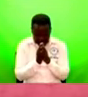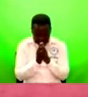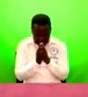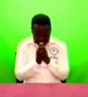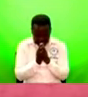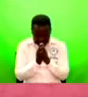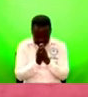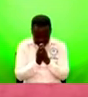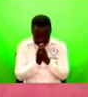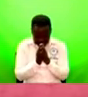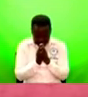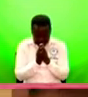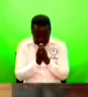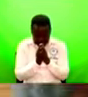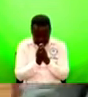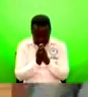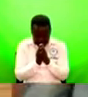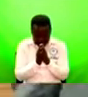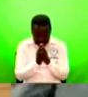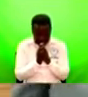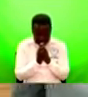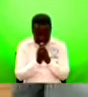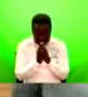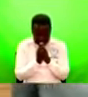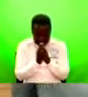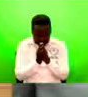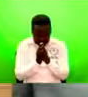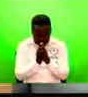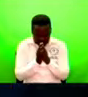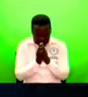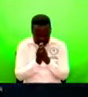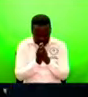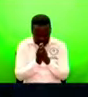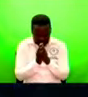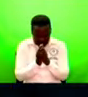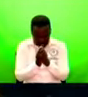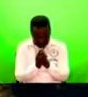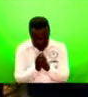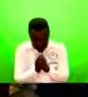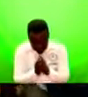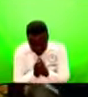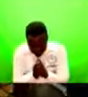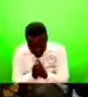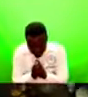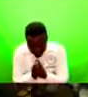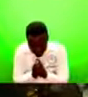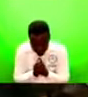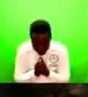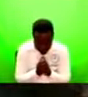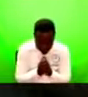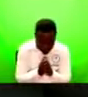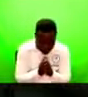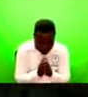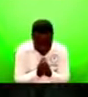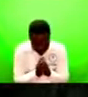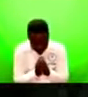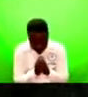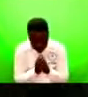of Jesus. Kole mandara dara basande zino biri ande